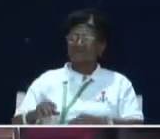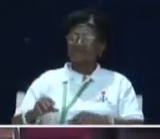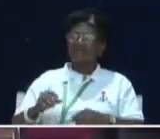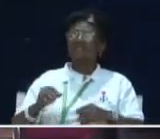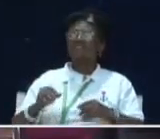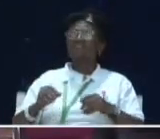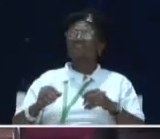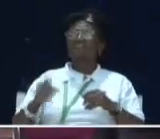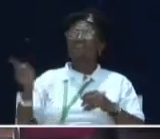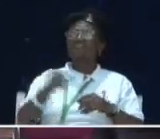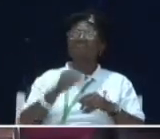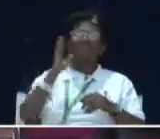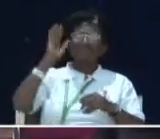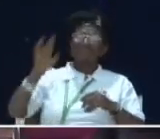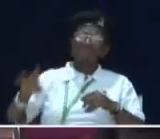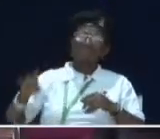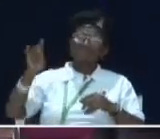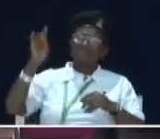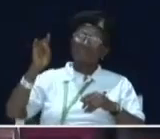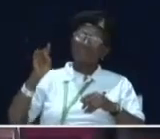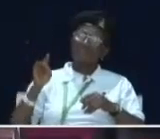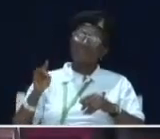5, you discover